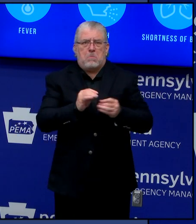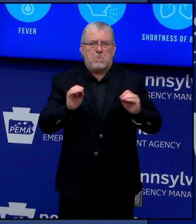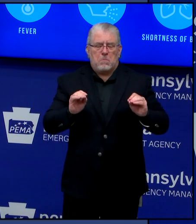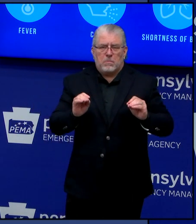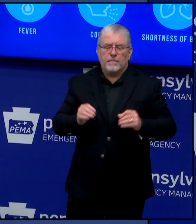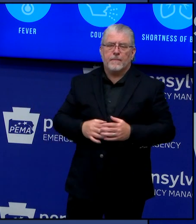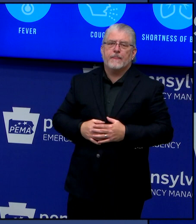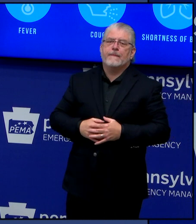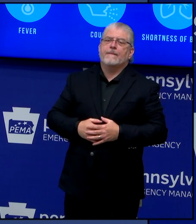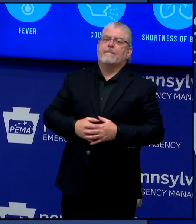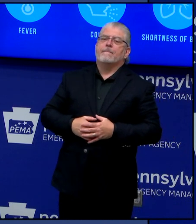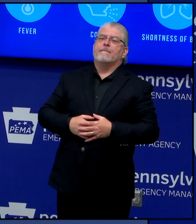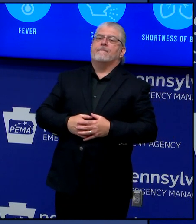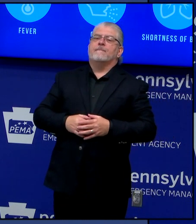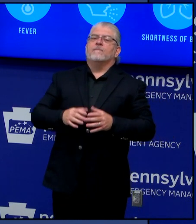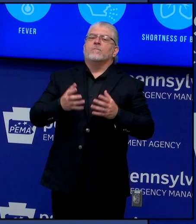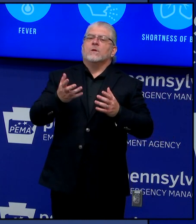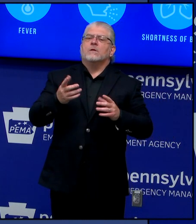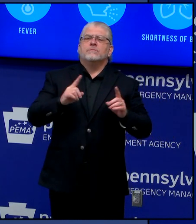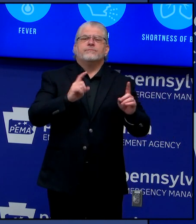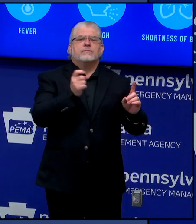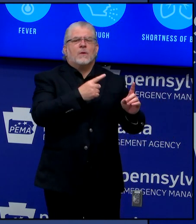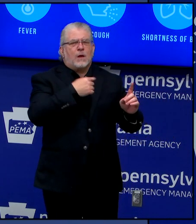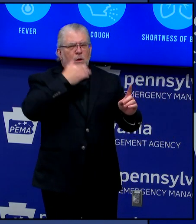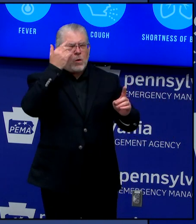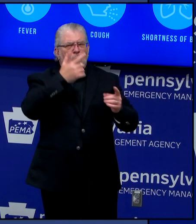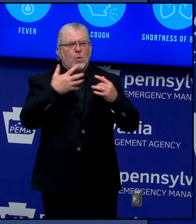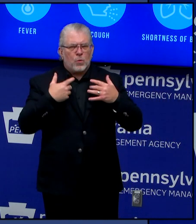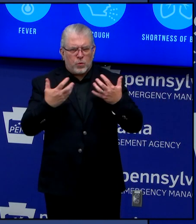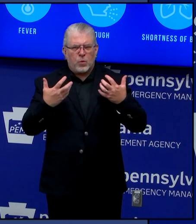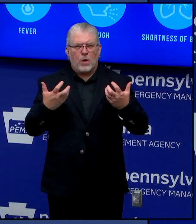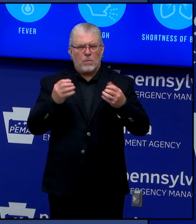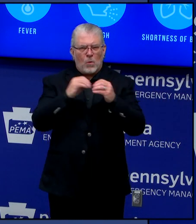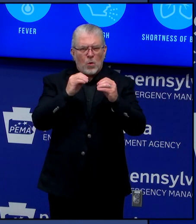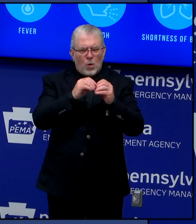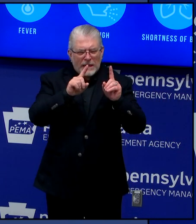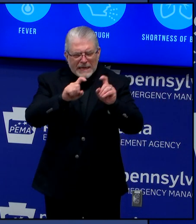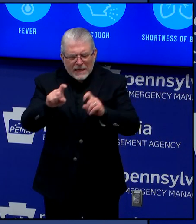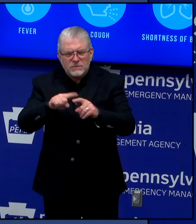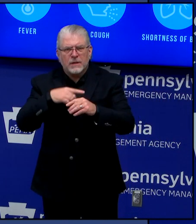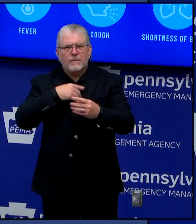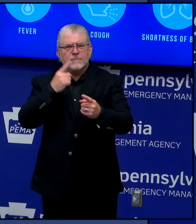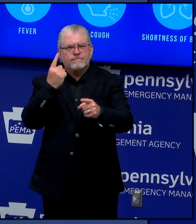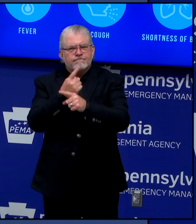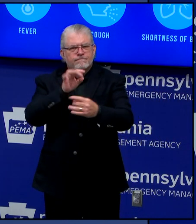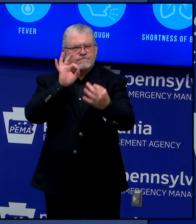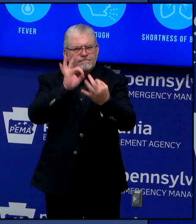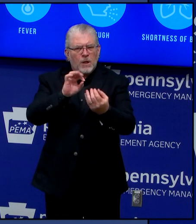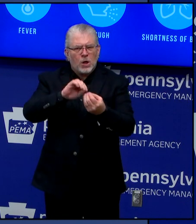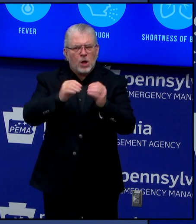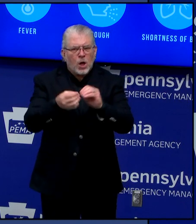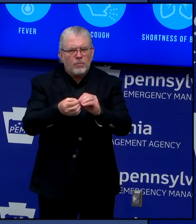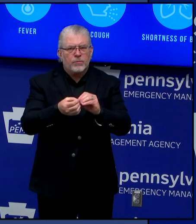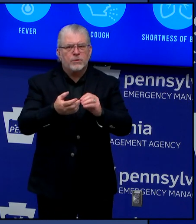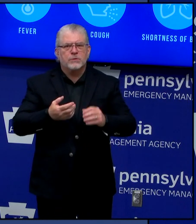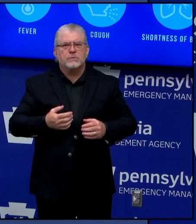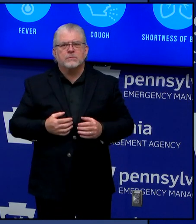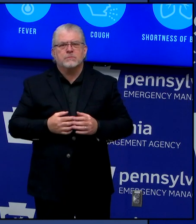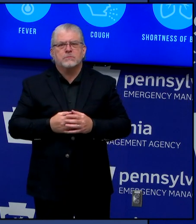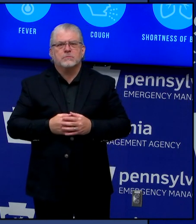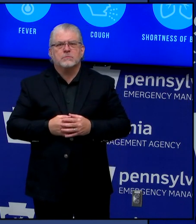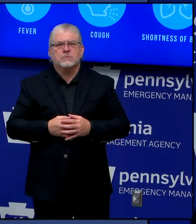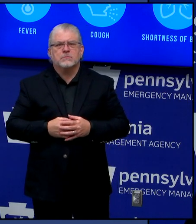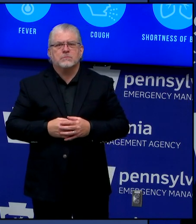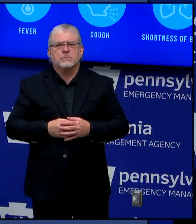accounting of the virus. But if only the sickest people are currently being tested, how does the state factor into those decisions now? Well,